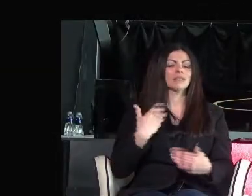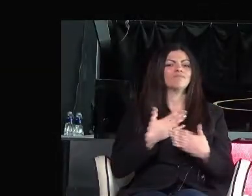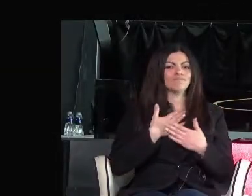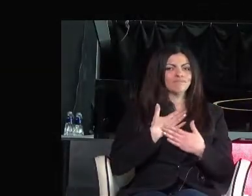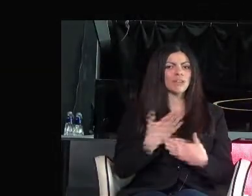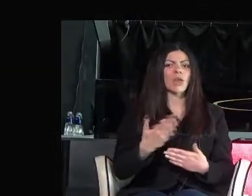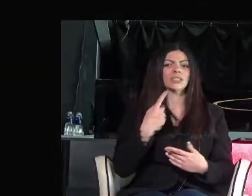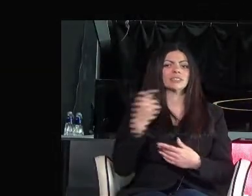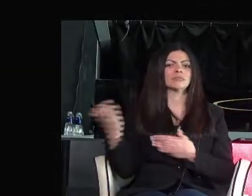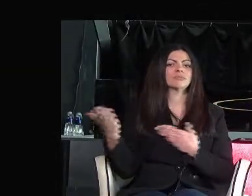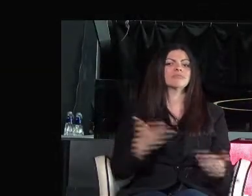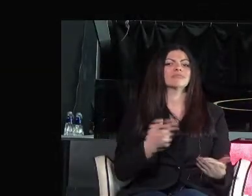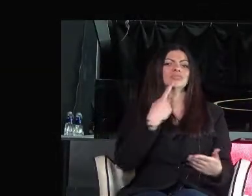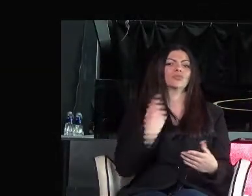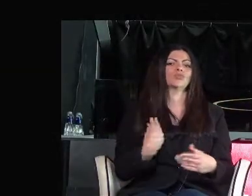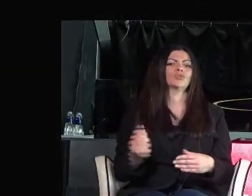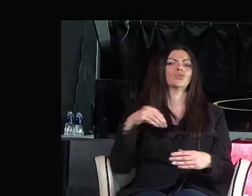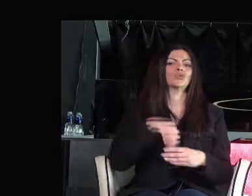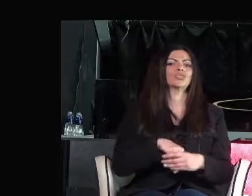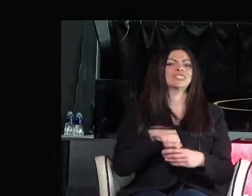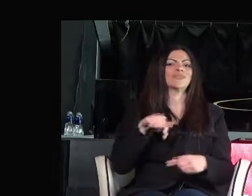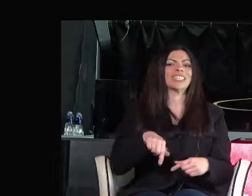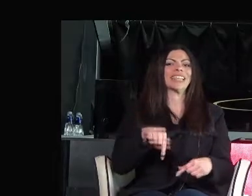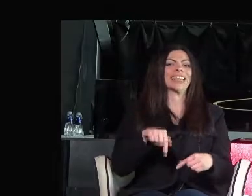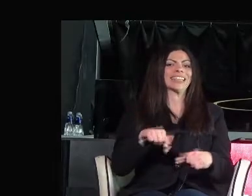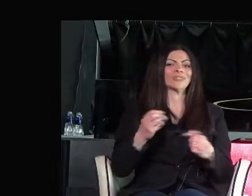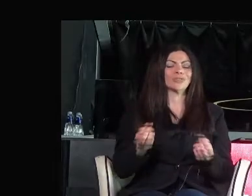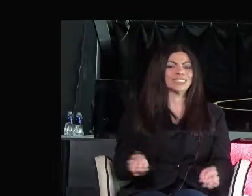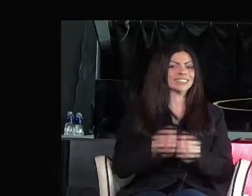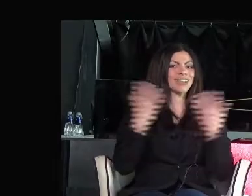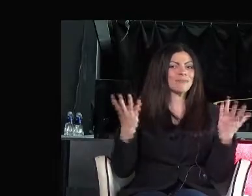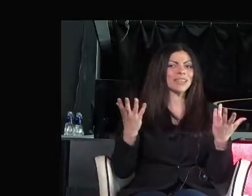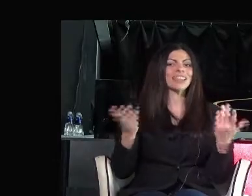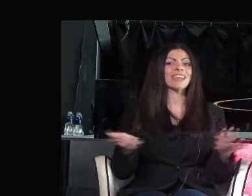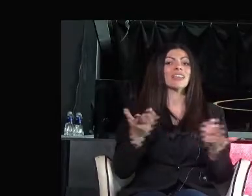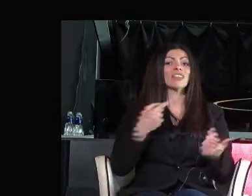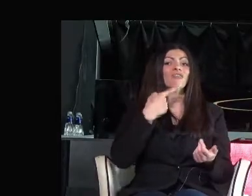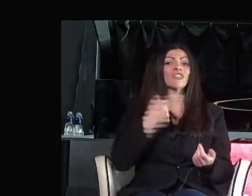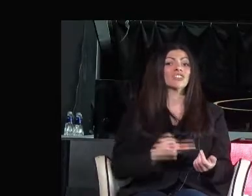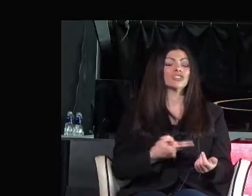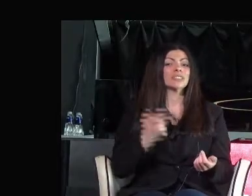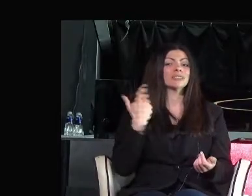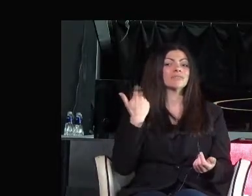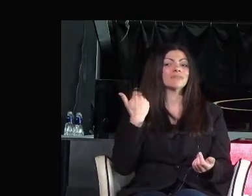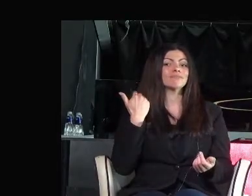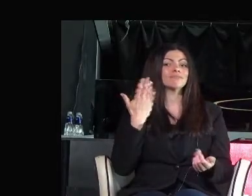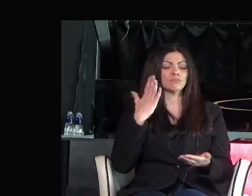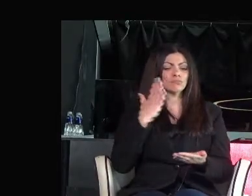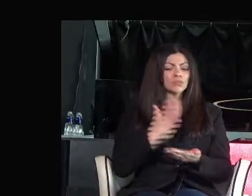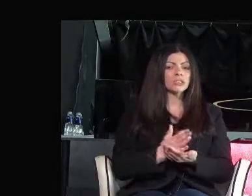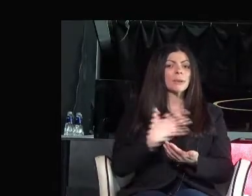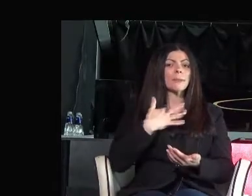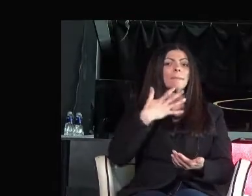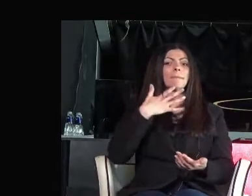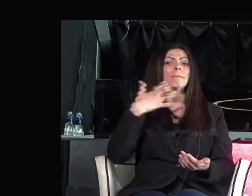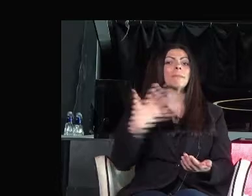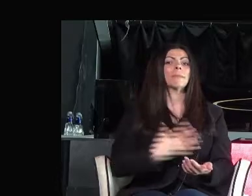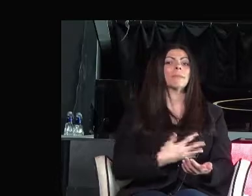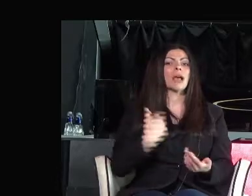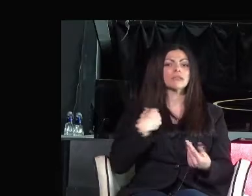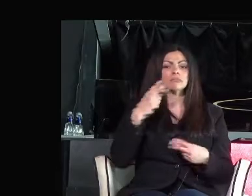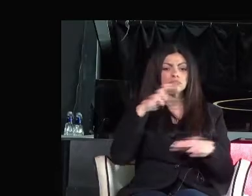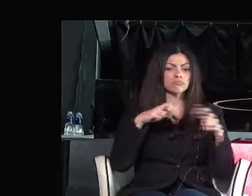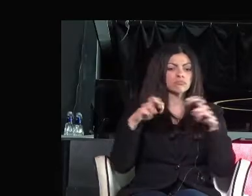As it was said, I have been researching for the last 5 years the different experiences of my family members and survivors and